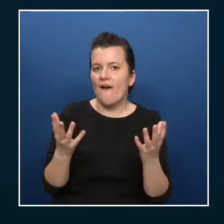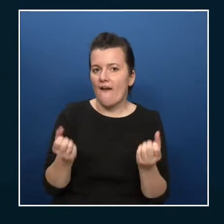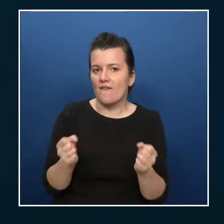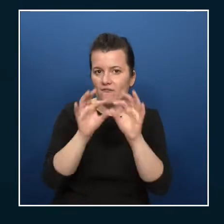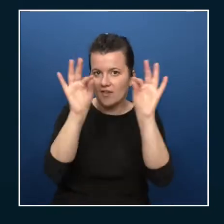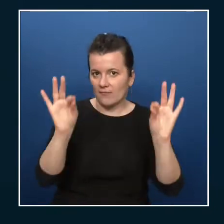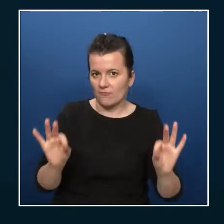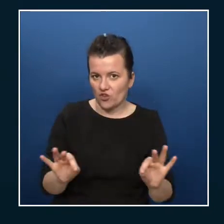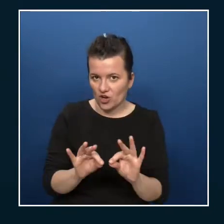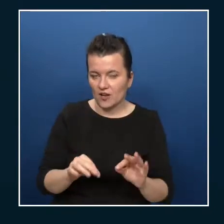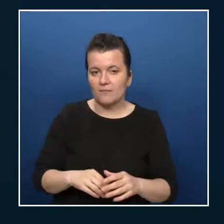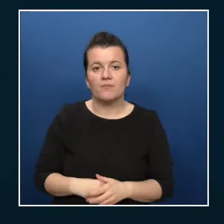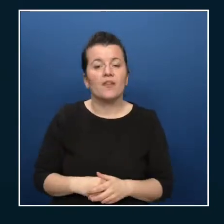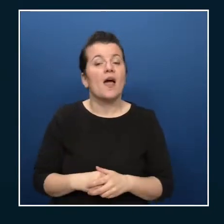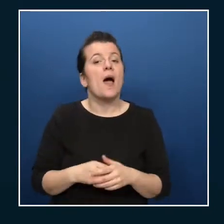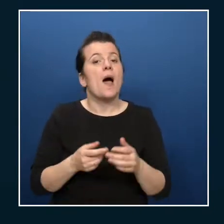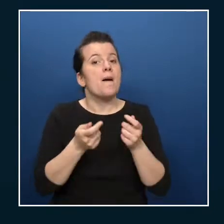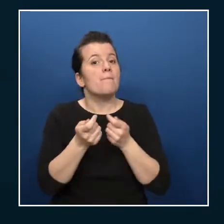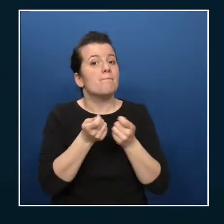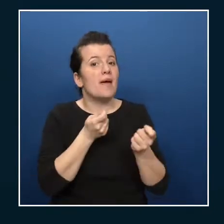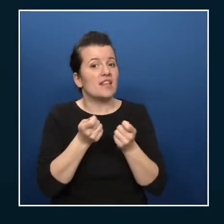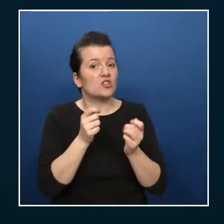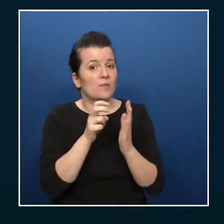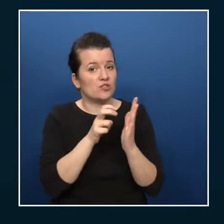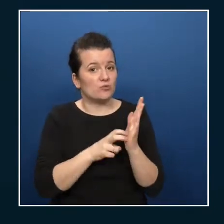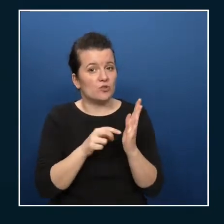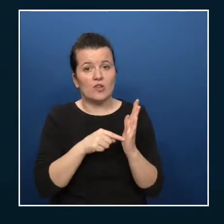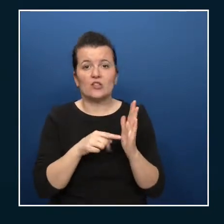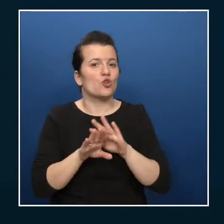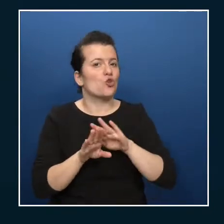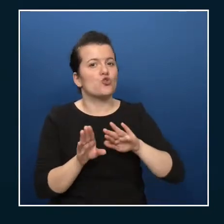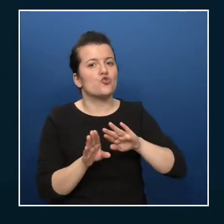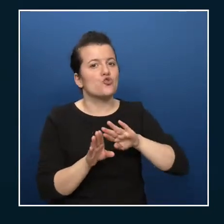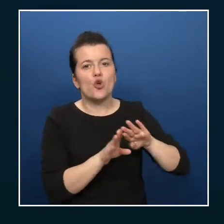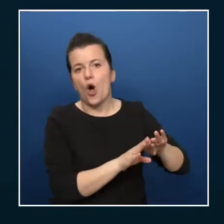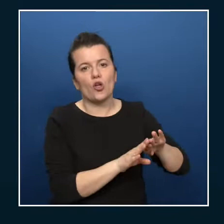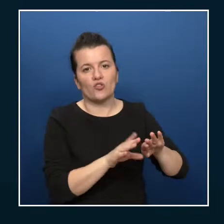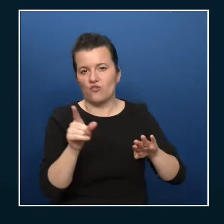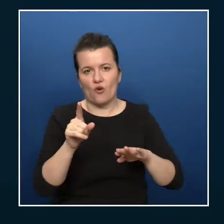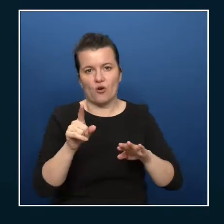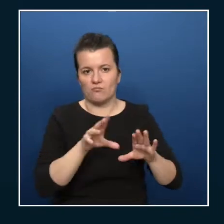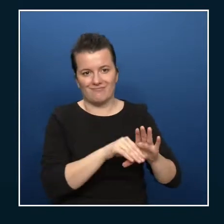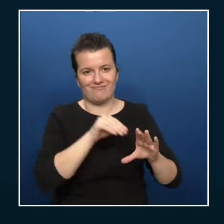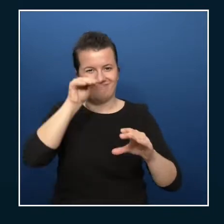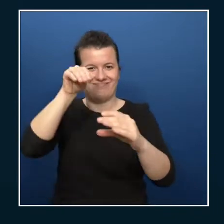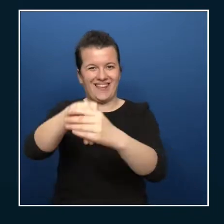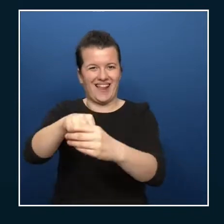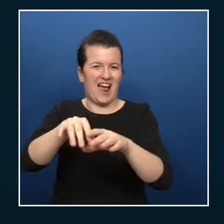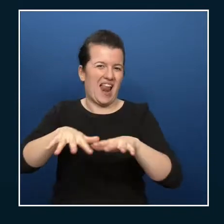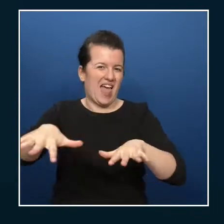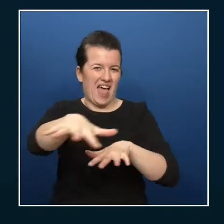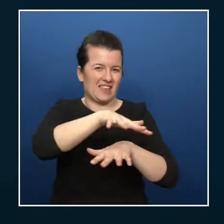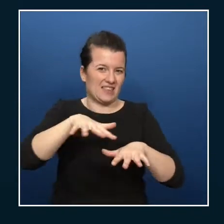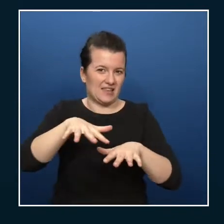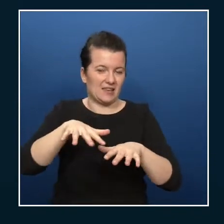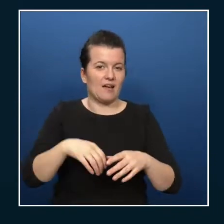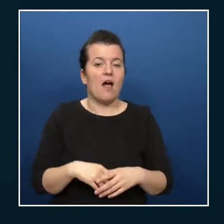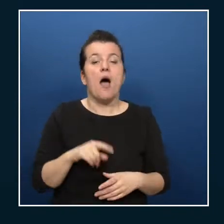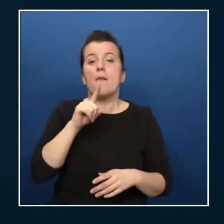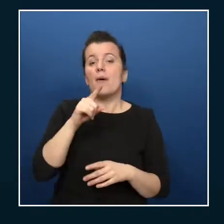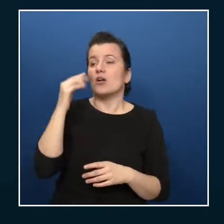subscription that's not the landing zone for your application, but it's part of your whole framework where you think about logging, for example.